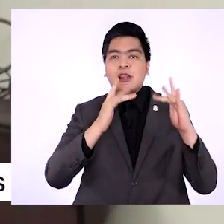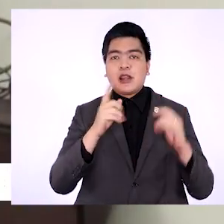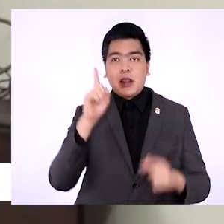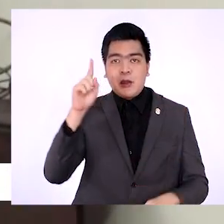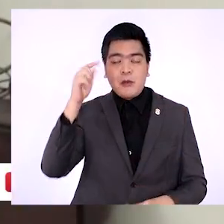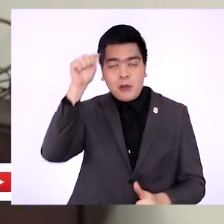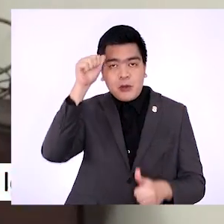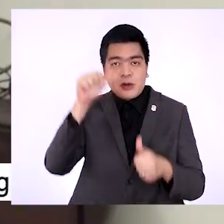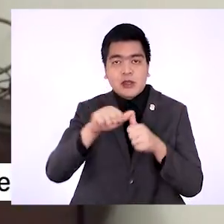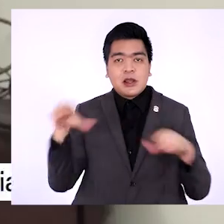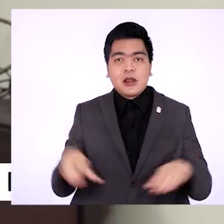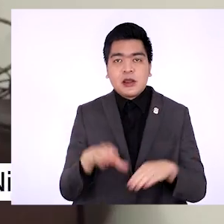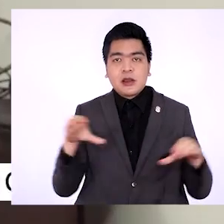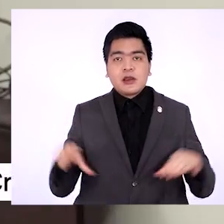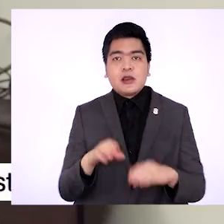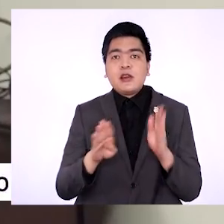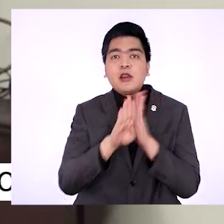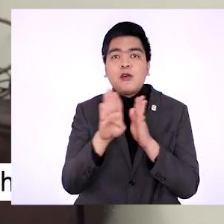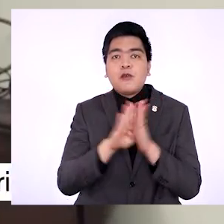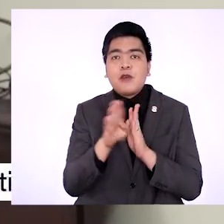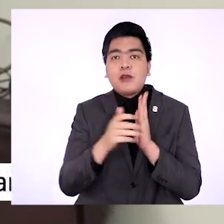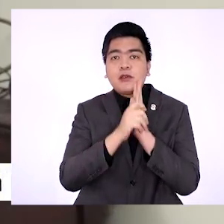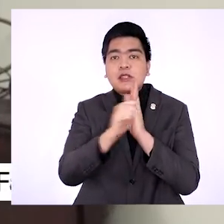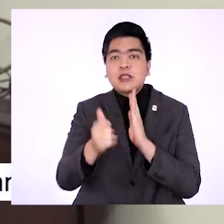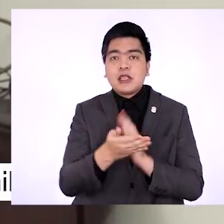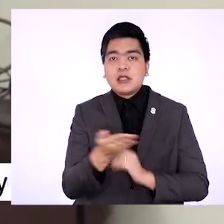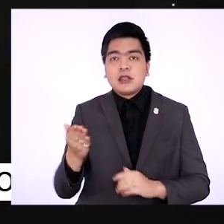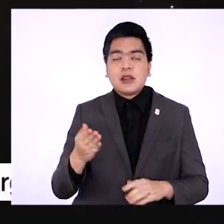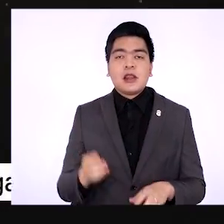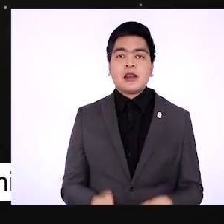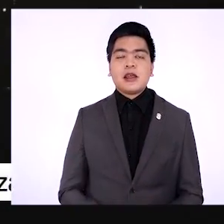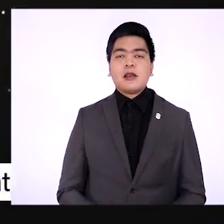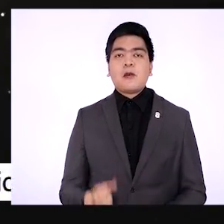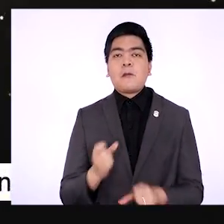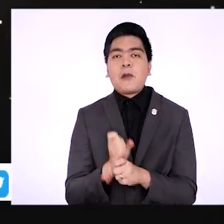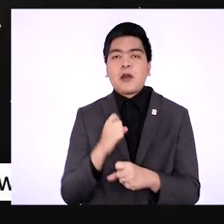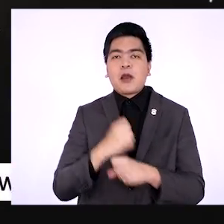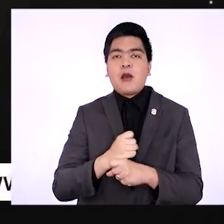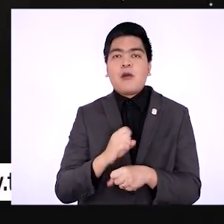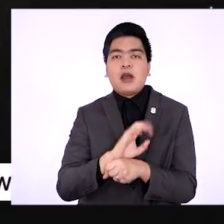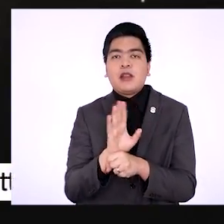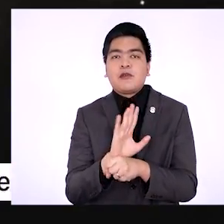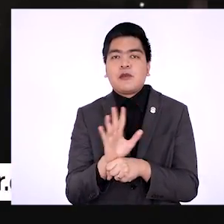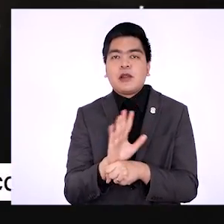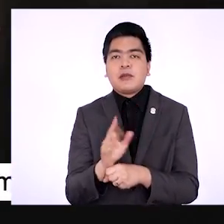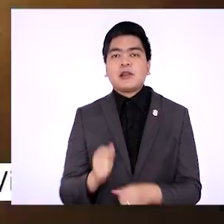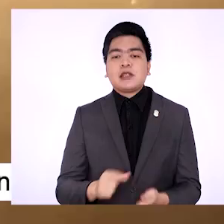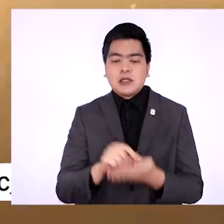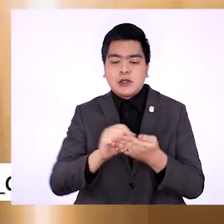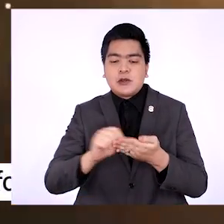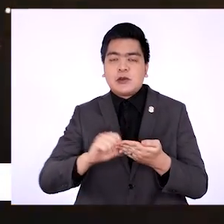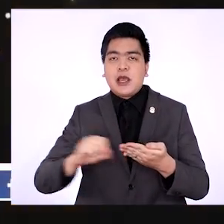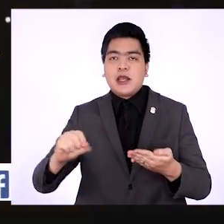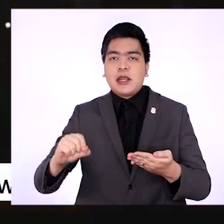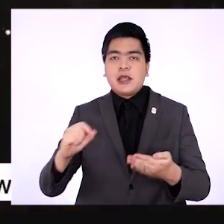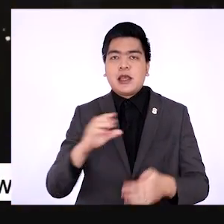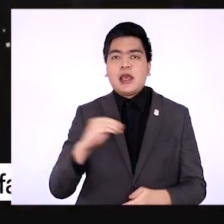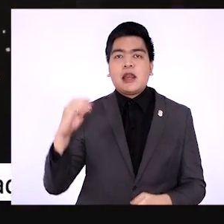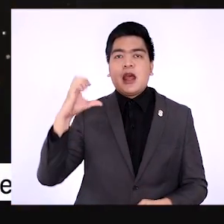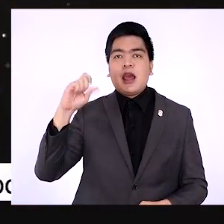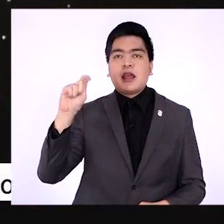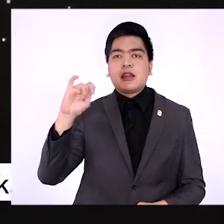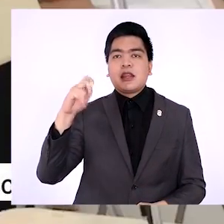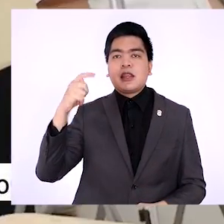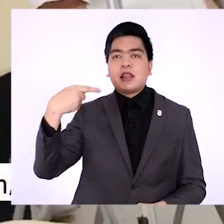this activity is to hone the knowledge and skills of the brethren towards filmmaking, scriptwriting, acting, and